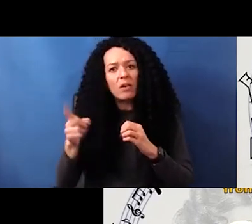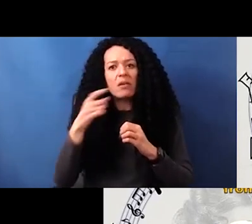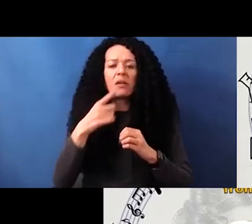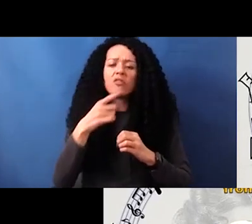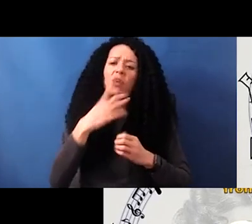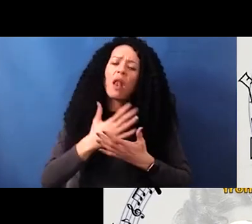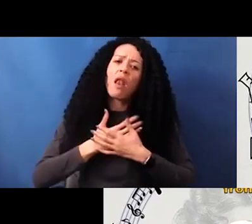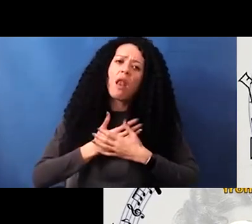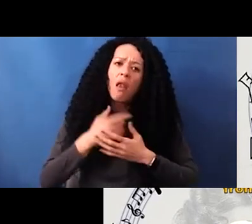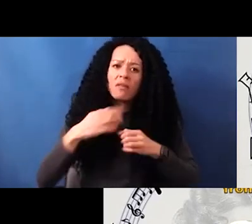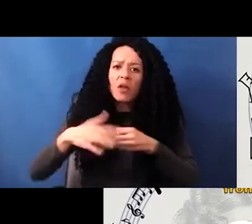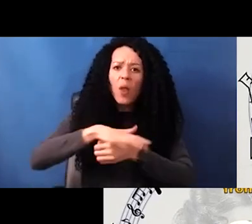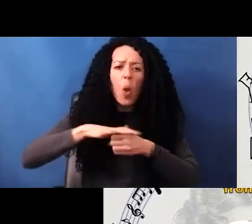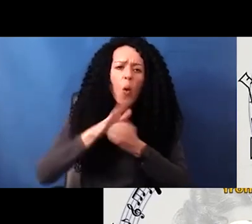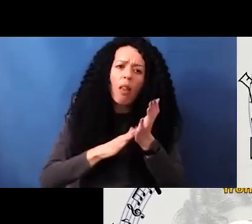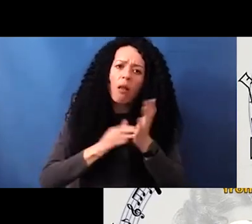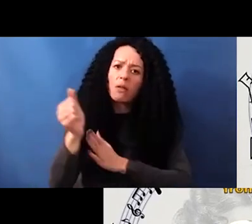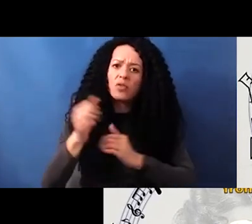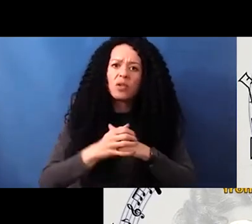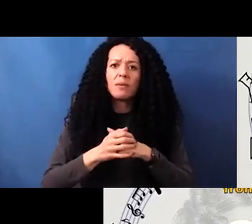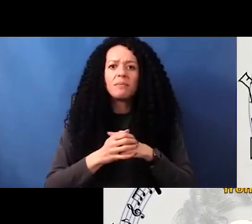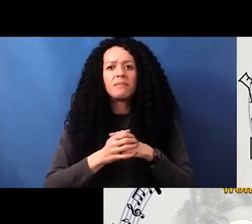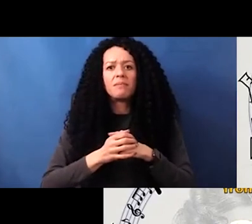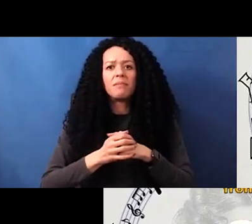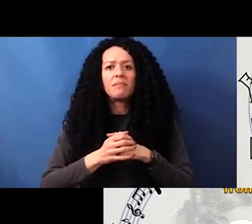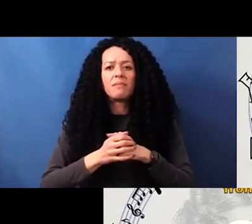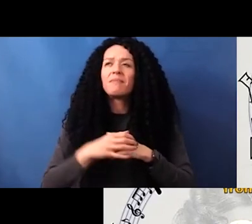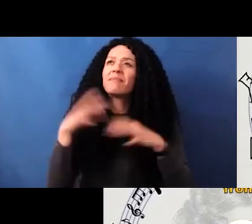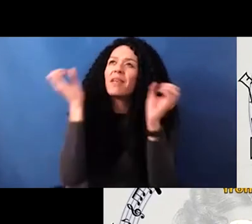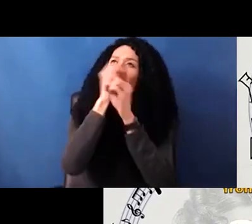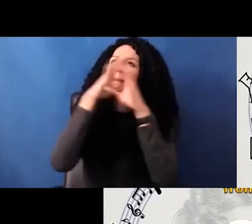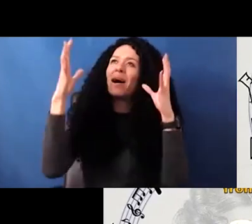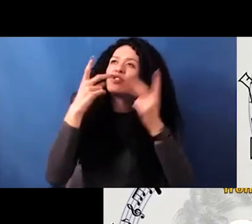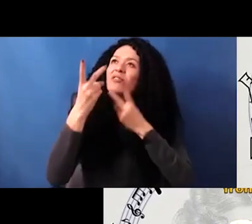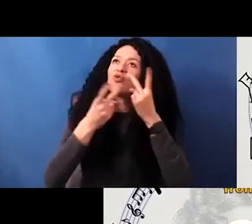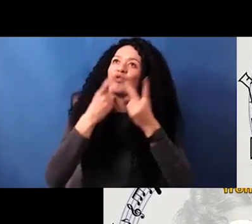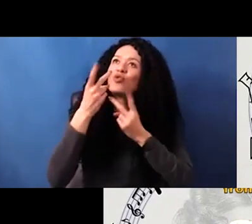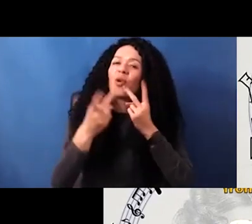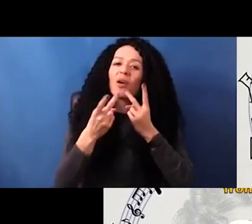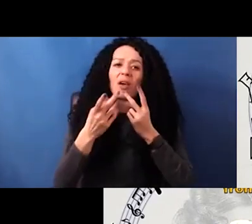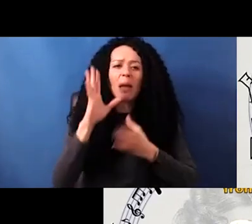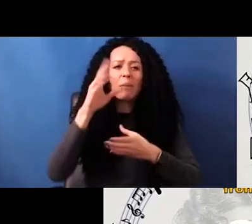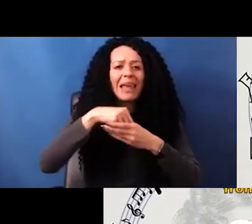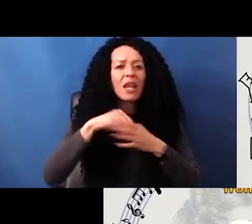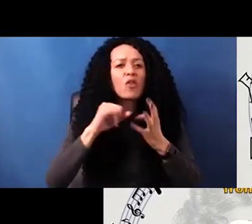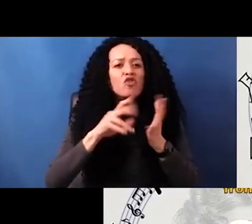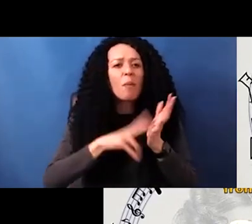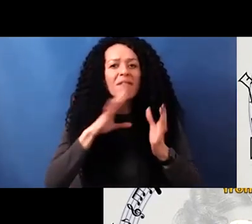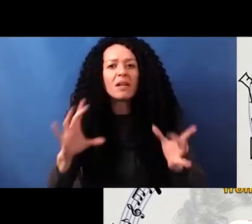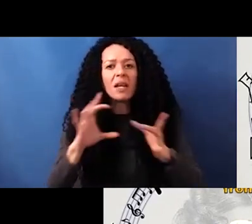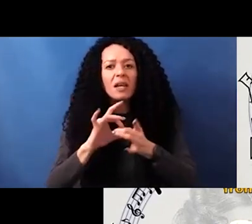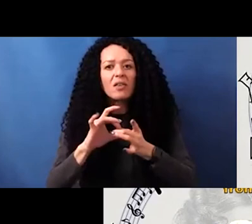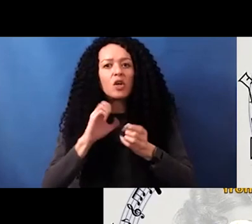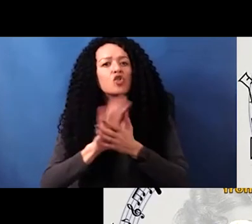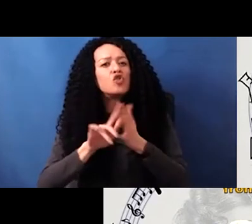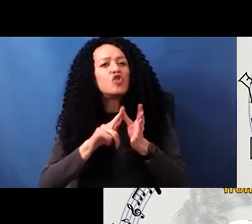love of the local culture. I imagine this song living within our Somerville connections. Charlotte